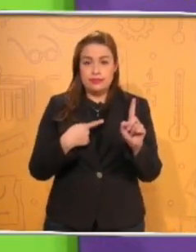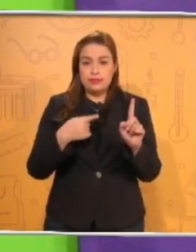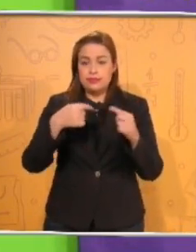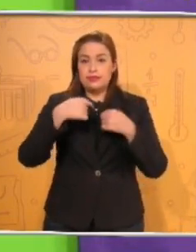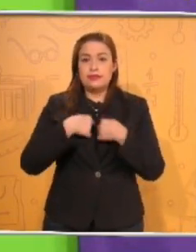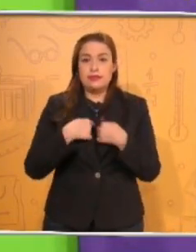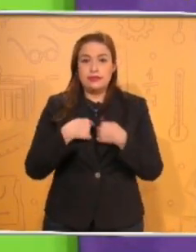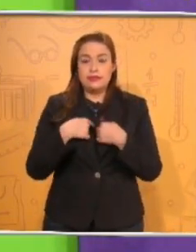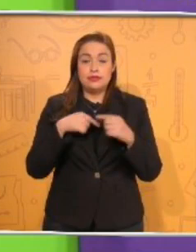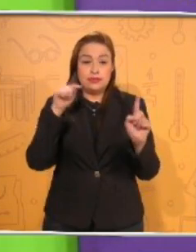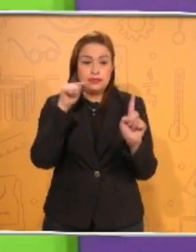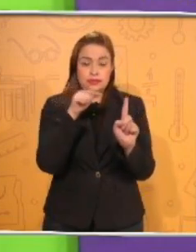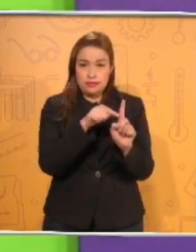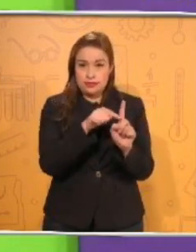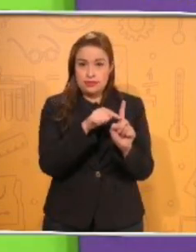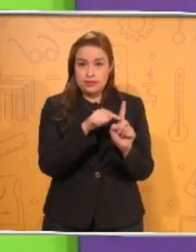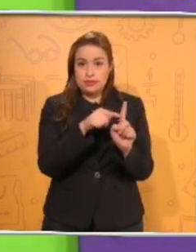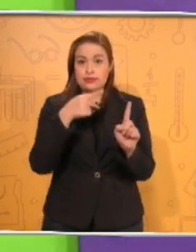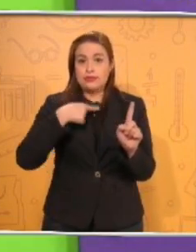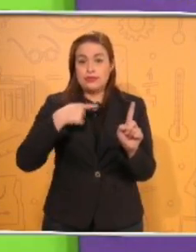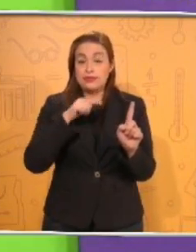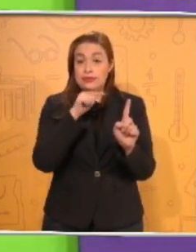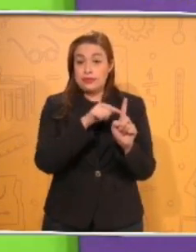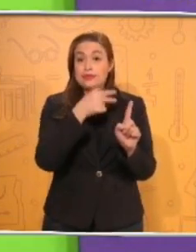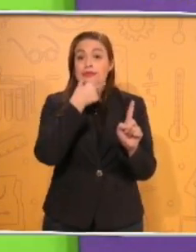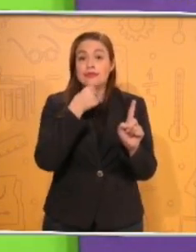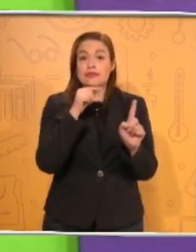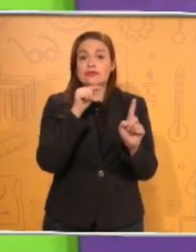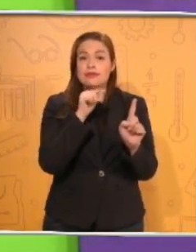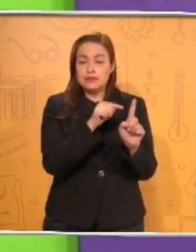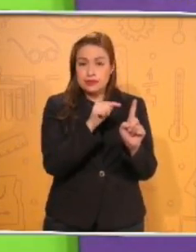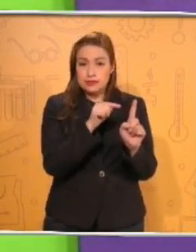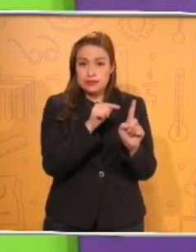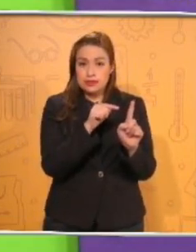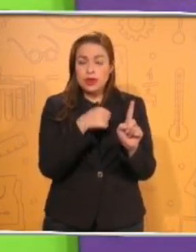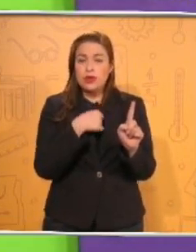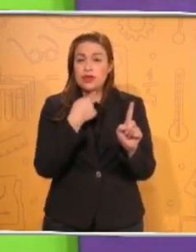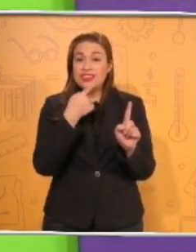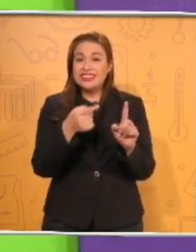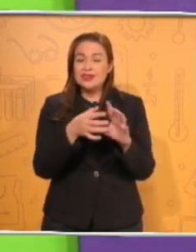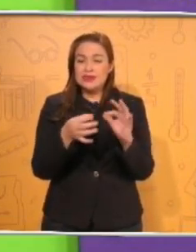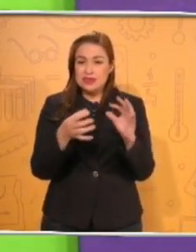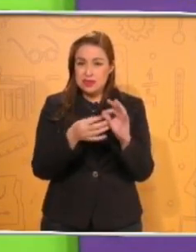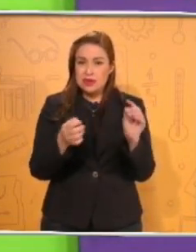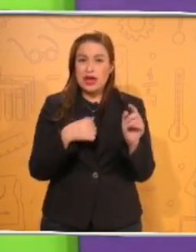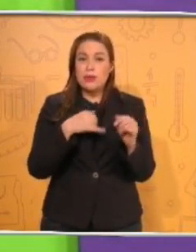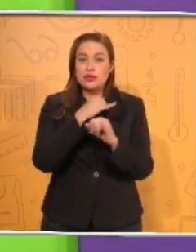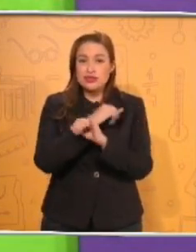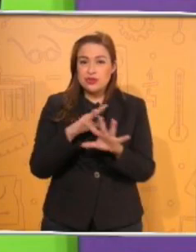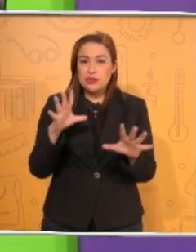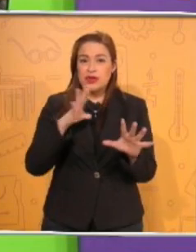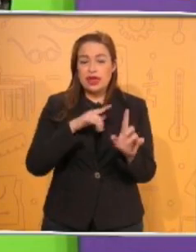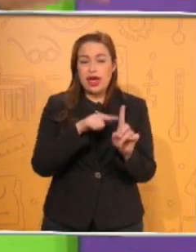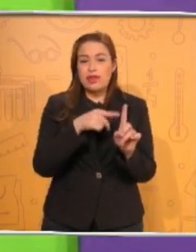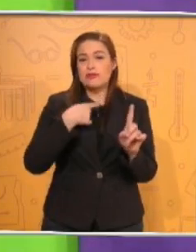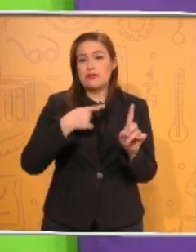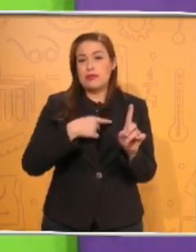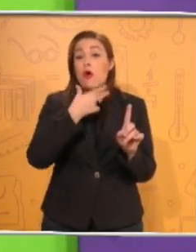He, remember, this personal pronoun, it's when we express information about a boy.